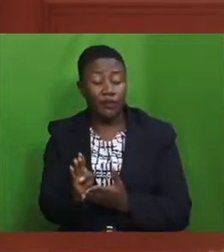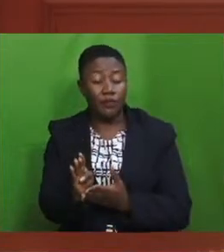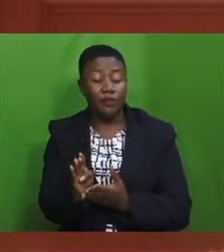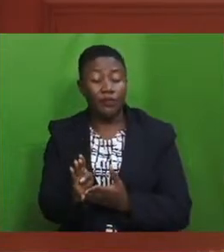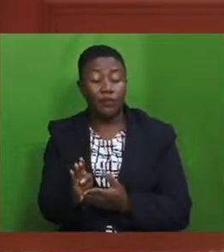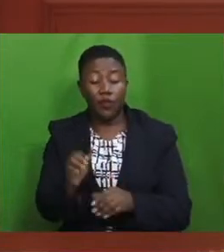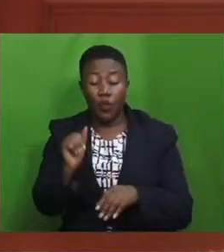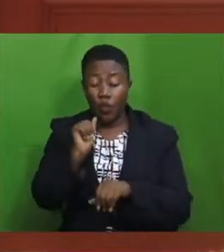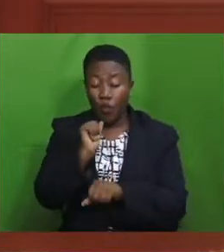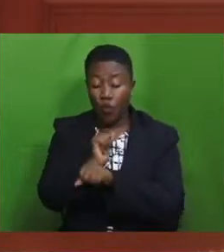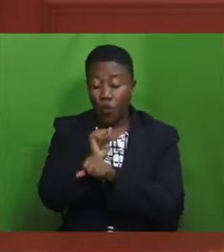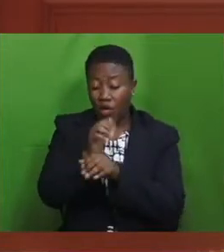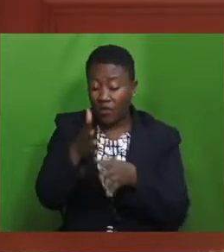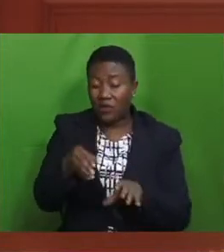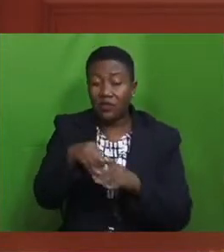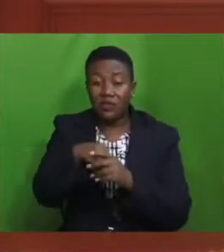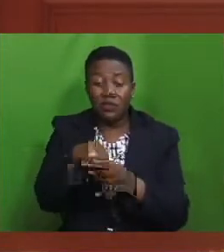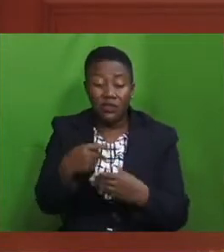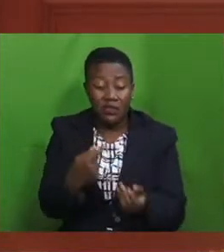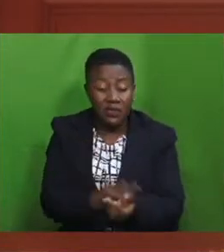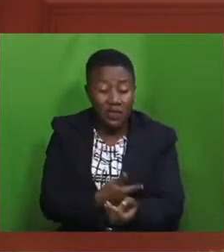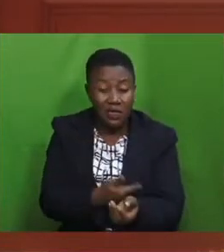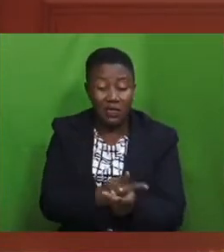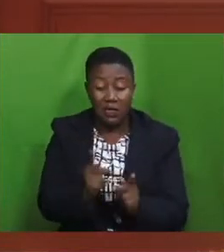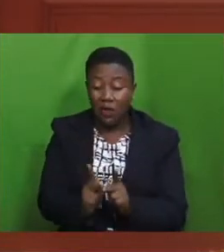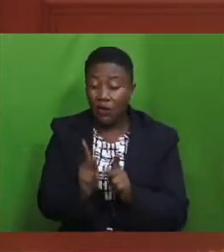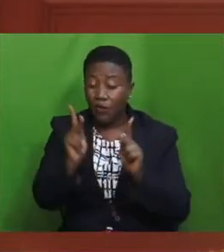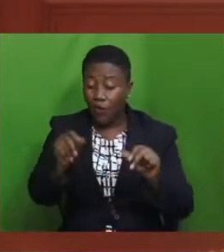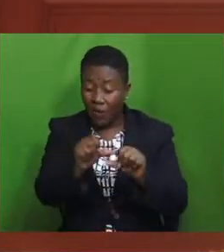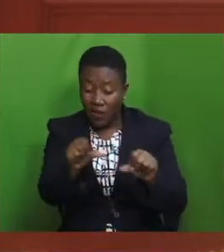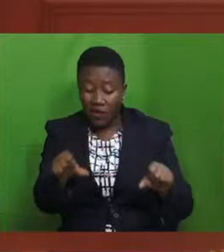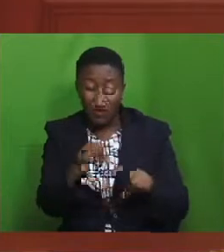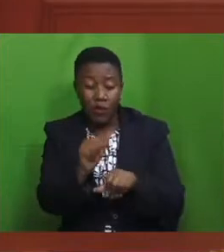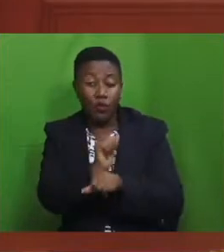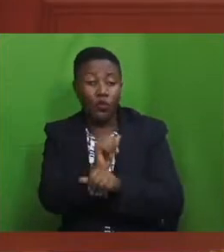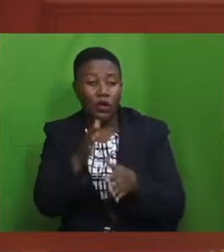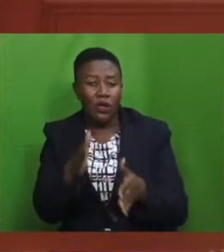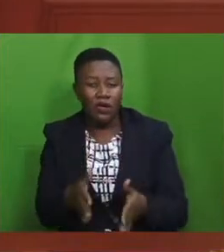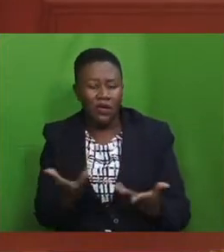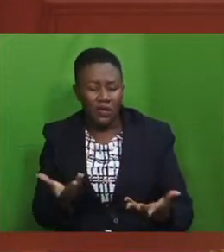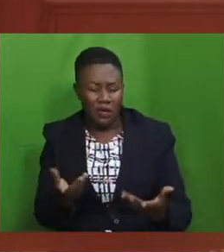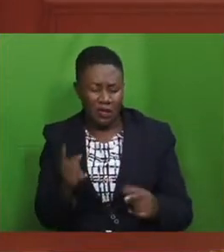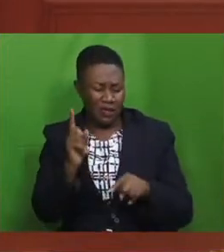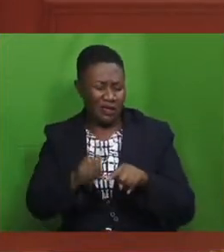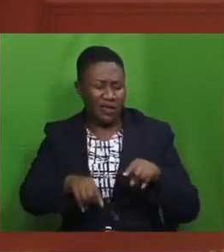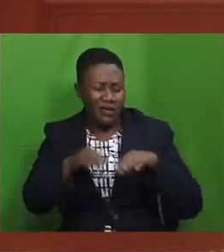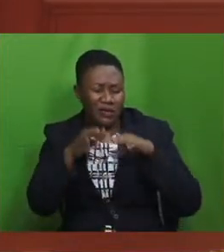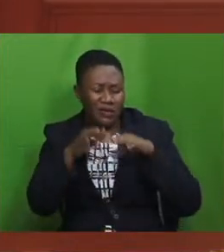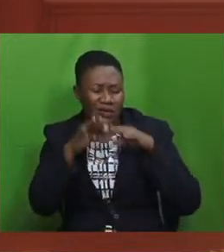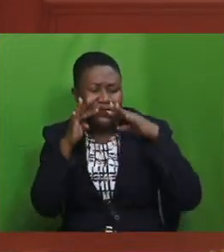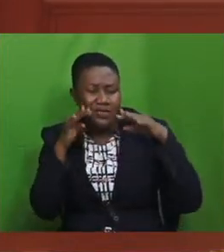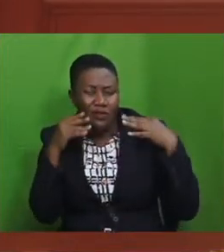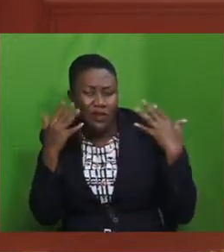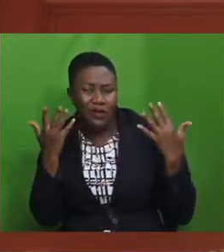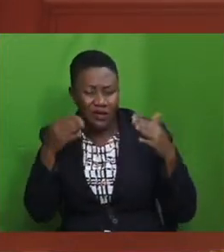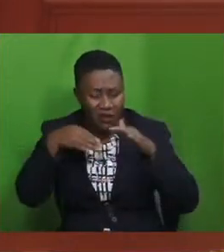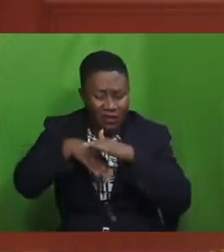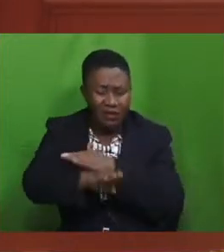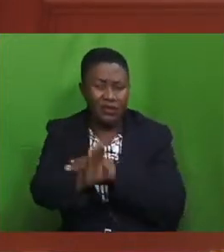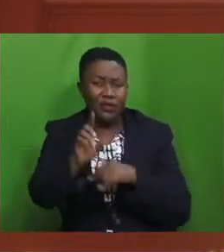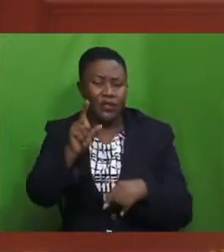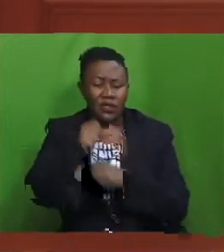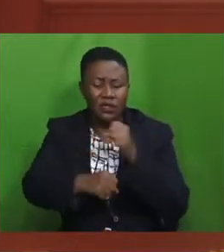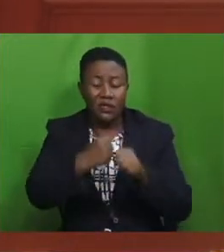of Ghana, the public sector workers of Ghana, can have no smiles into